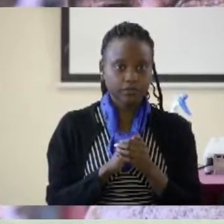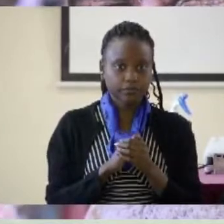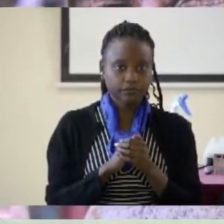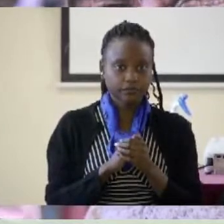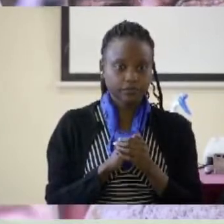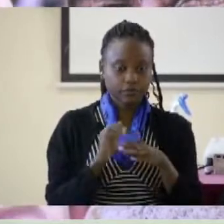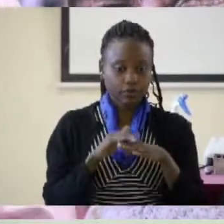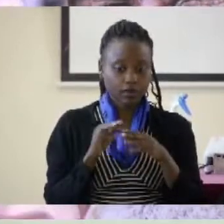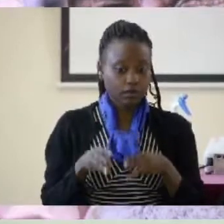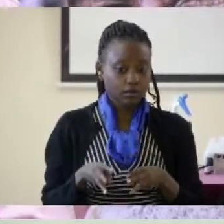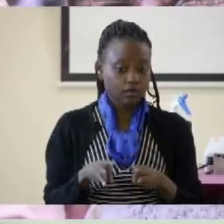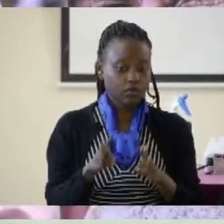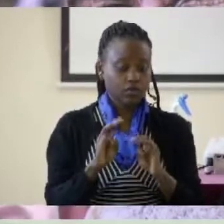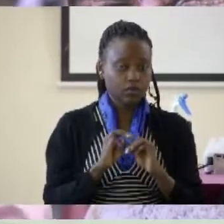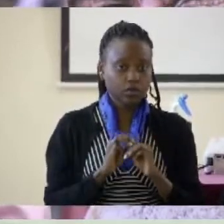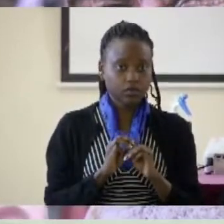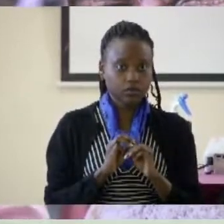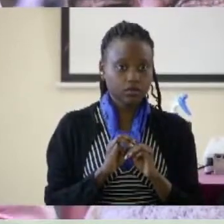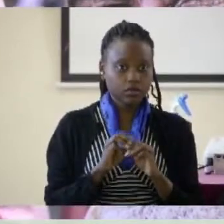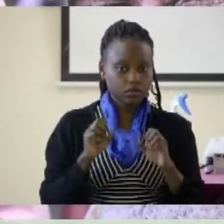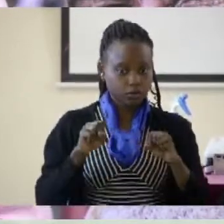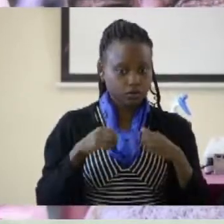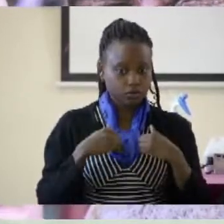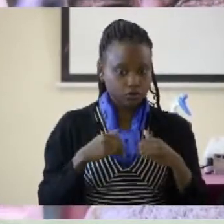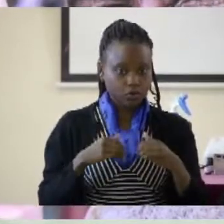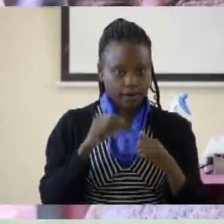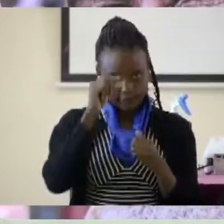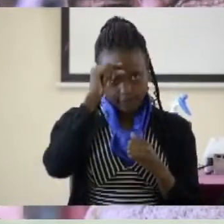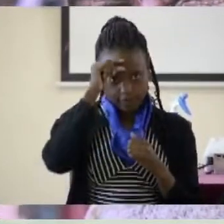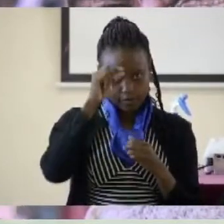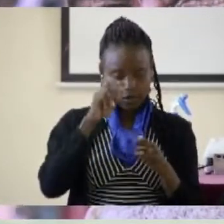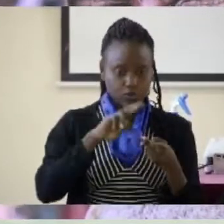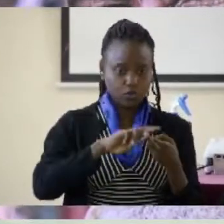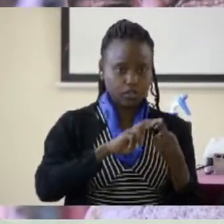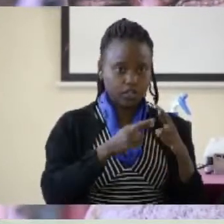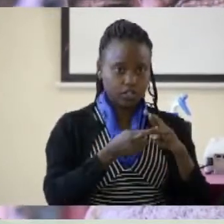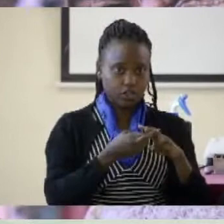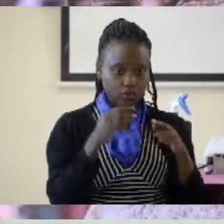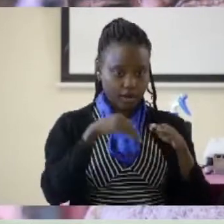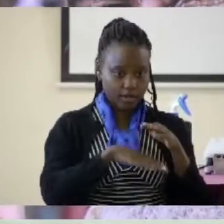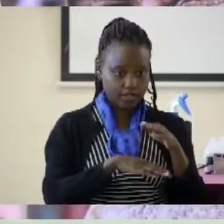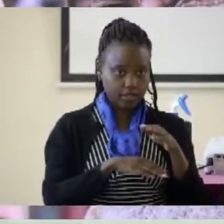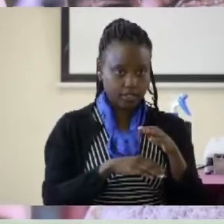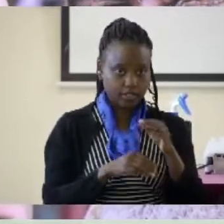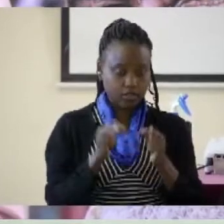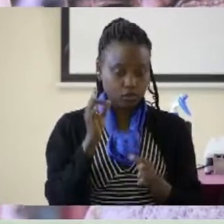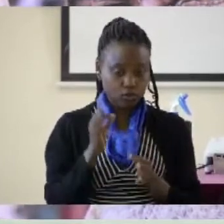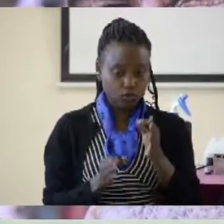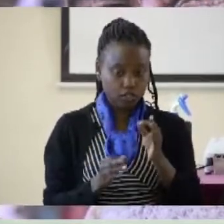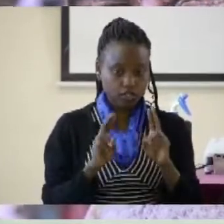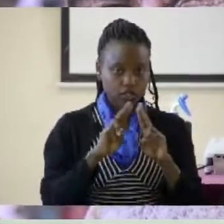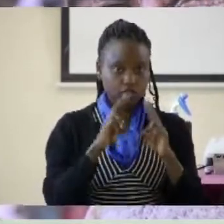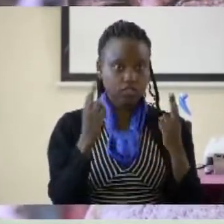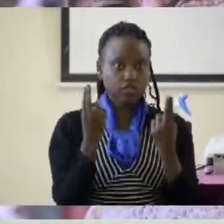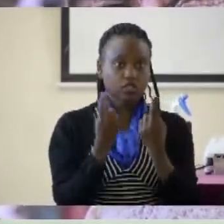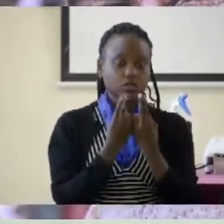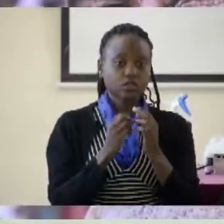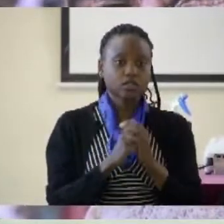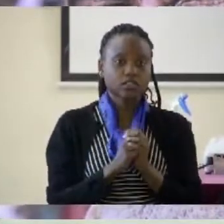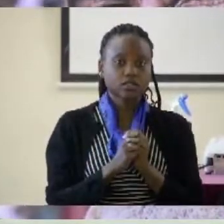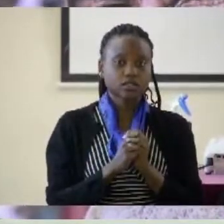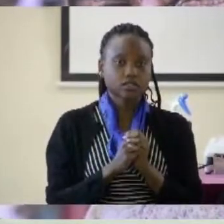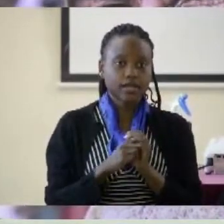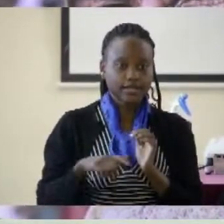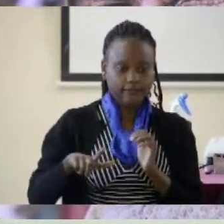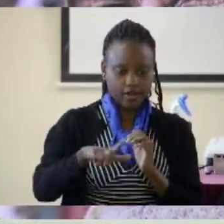way, can we have an intergovernmental relation access to justice unit that at a very local